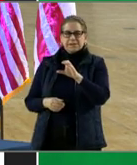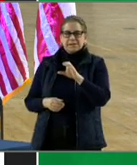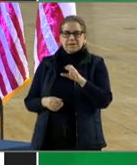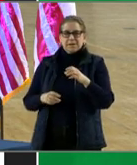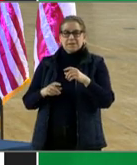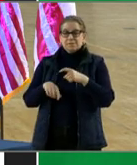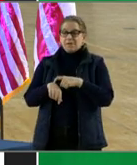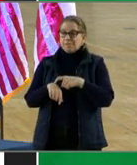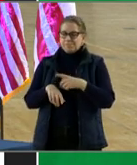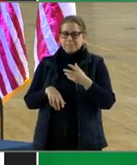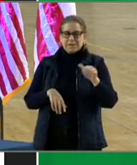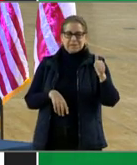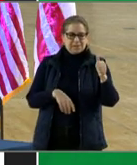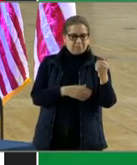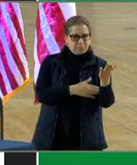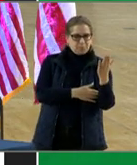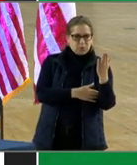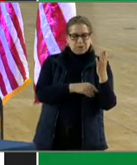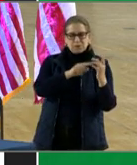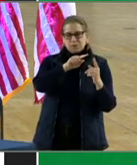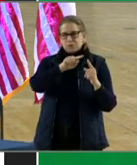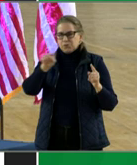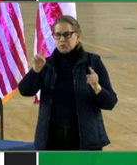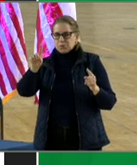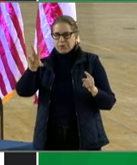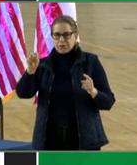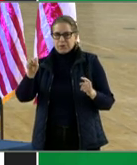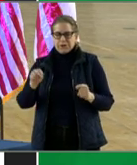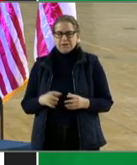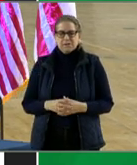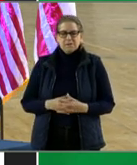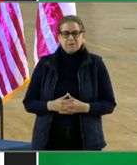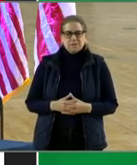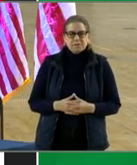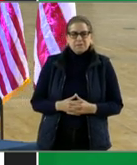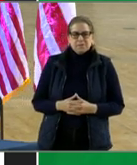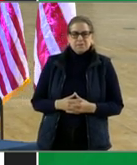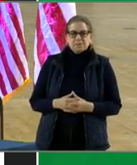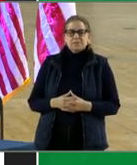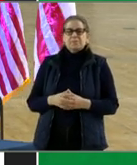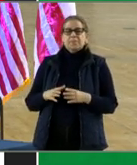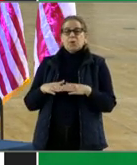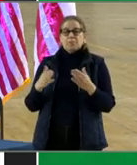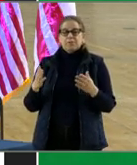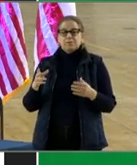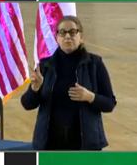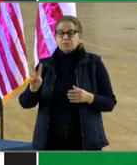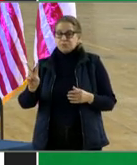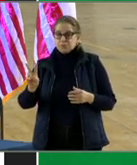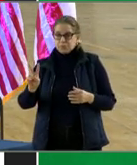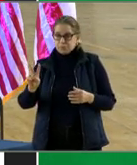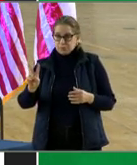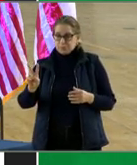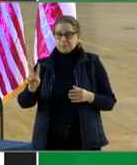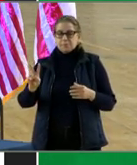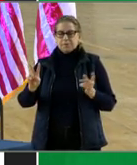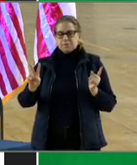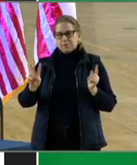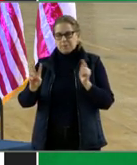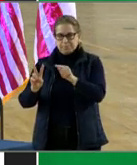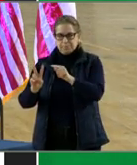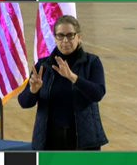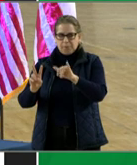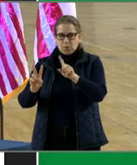because the site is operational from 10 to 2. We now have a call line that people can call and